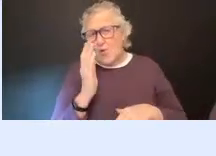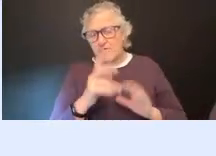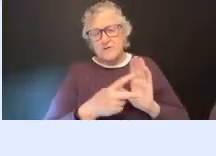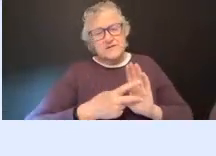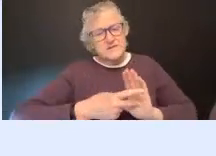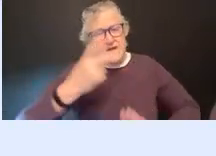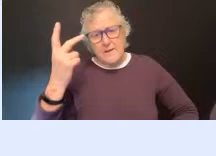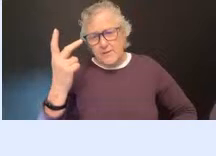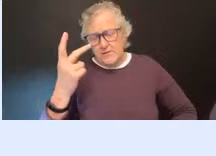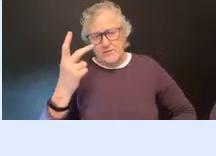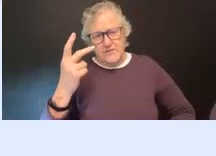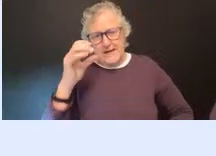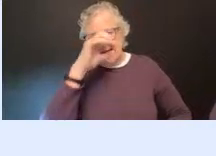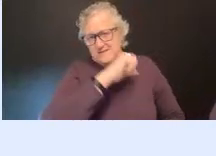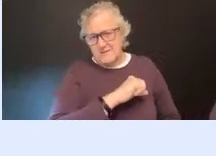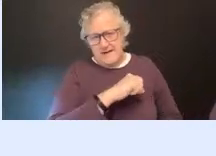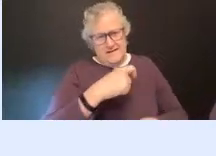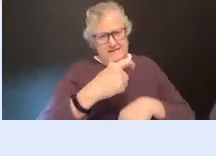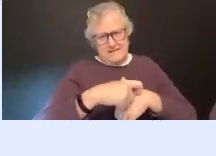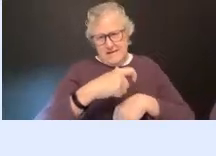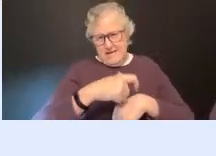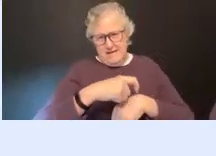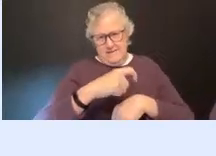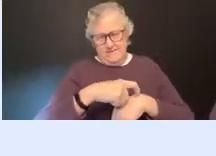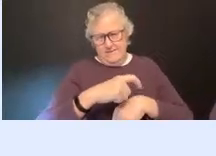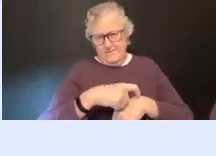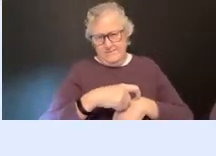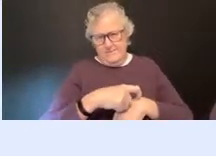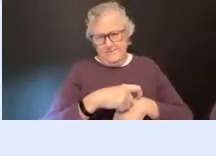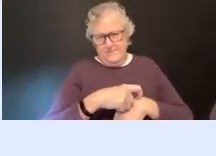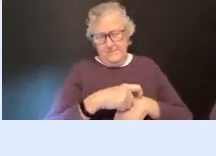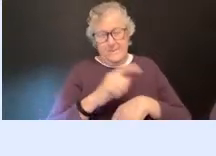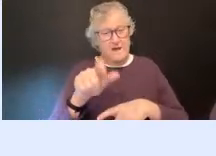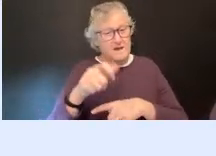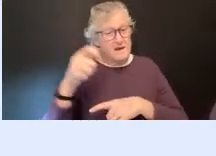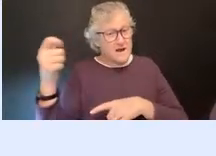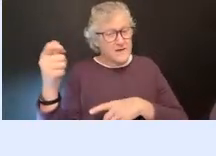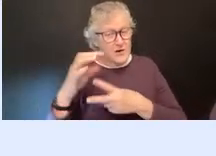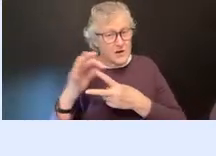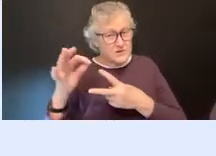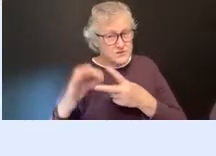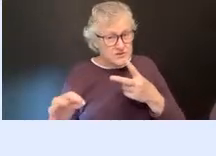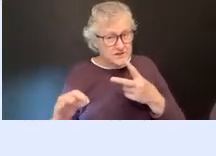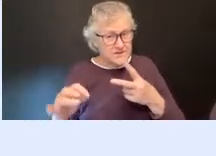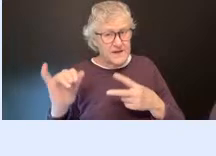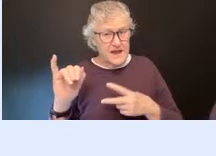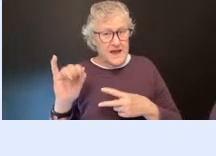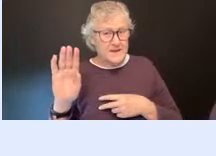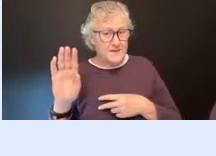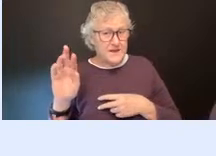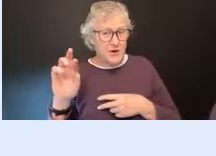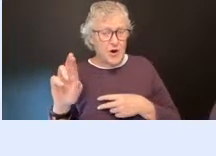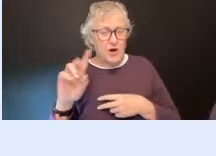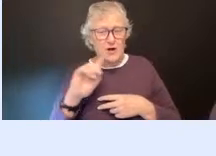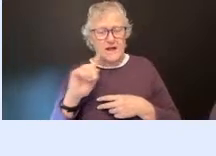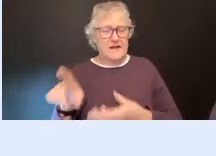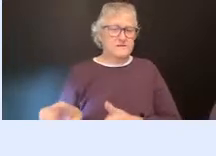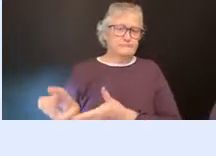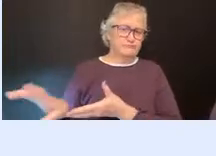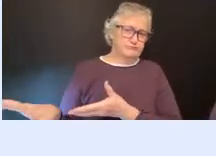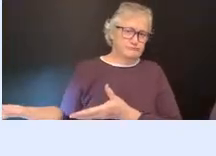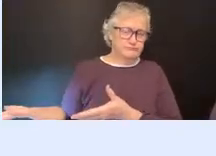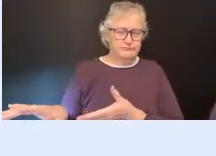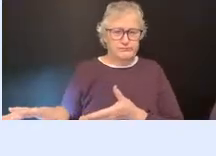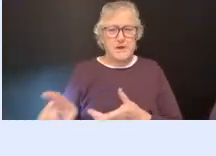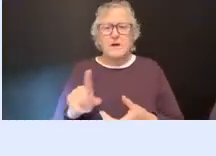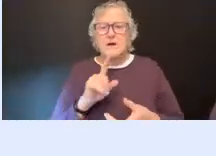LPA. An immersed tunnel alternative that the IBR has fraudulently disqualified needs no drilled shafts and could